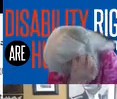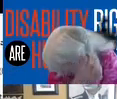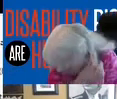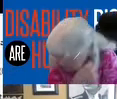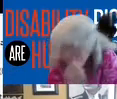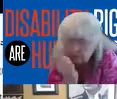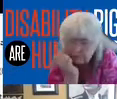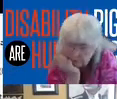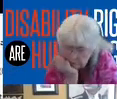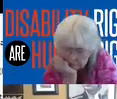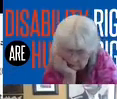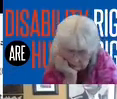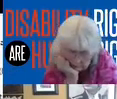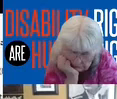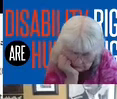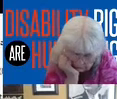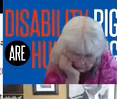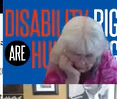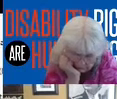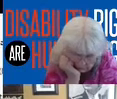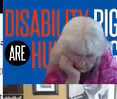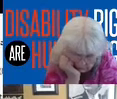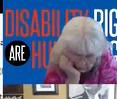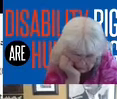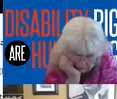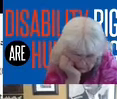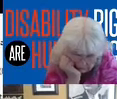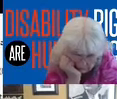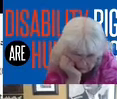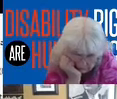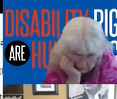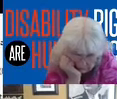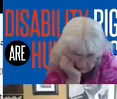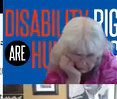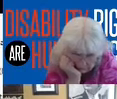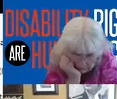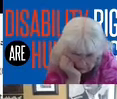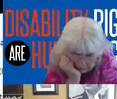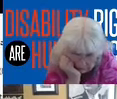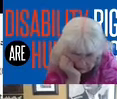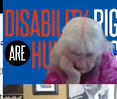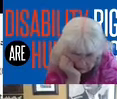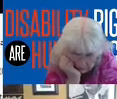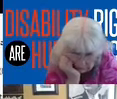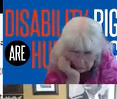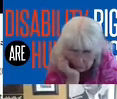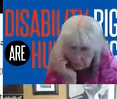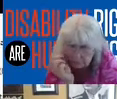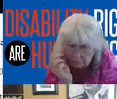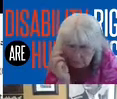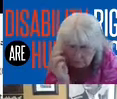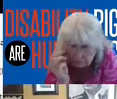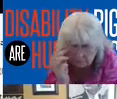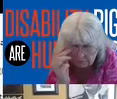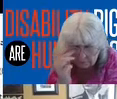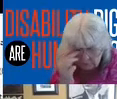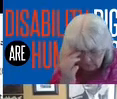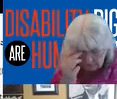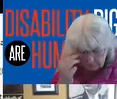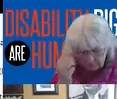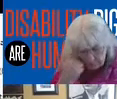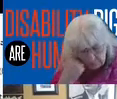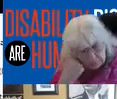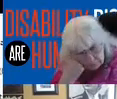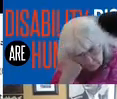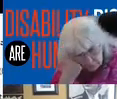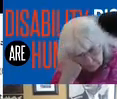that is being used more and more, designated breakout rooms for people who are blind or deaf, users that need